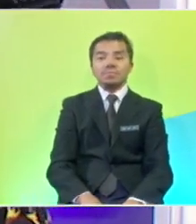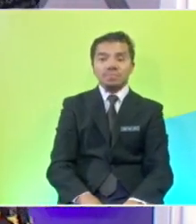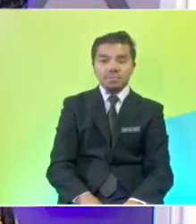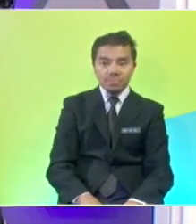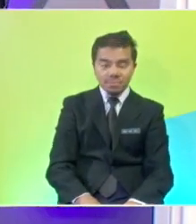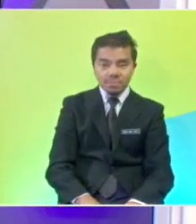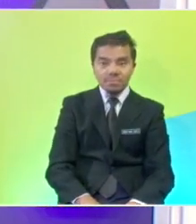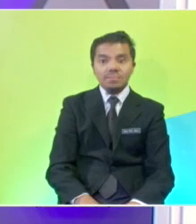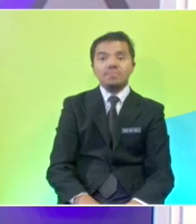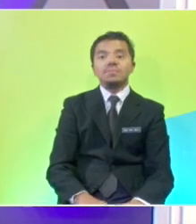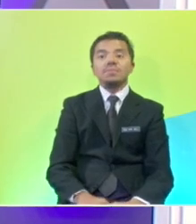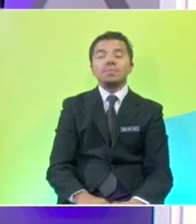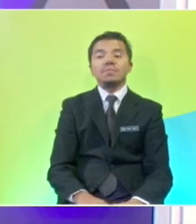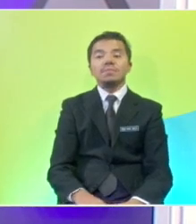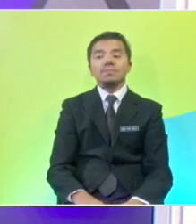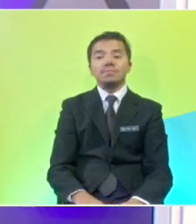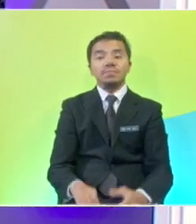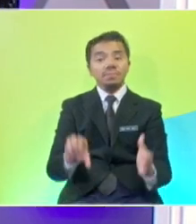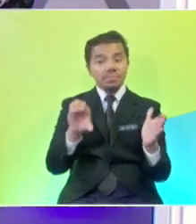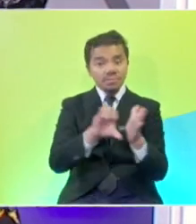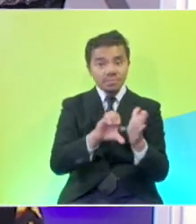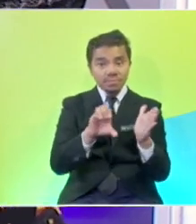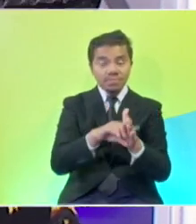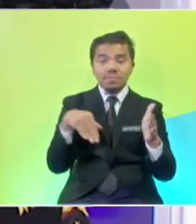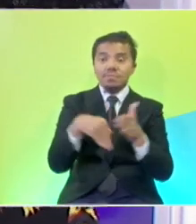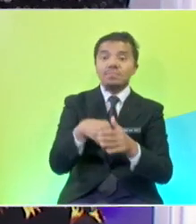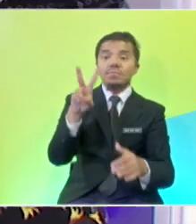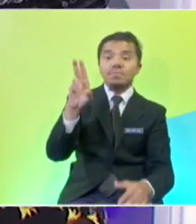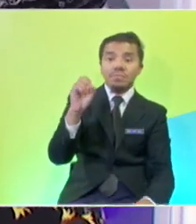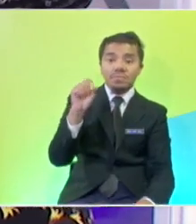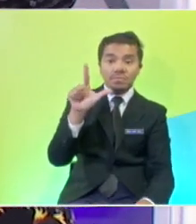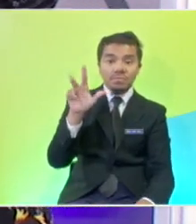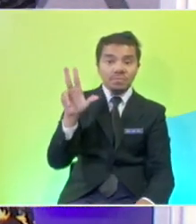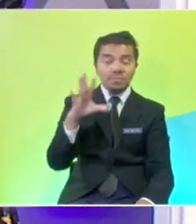and examples of involuntary actions. I Okay, see. and they also